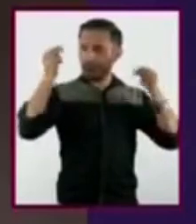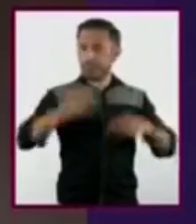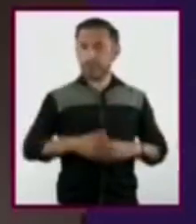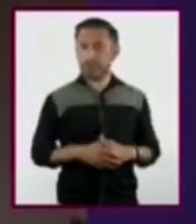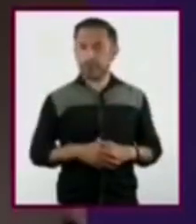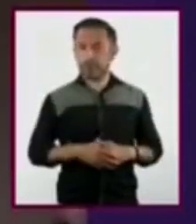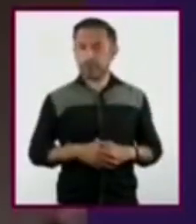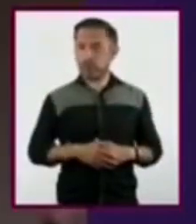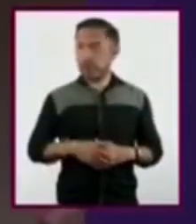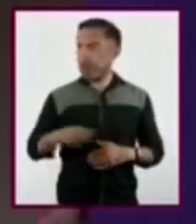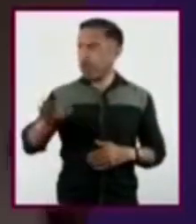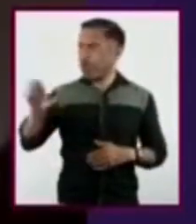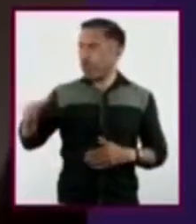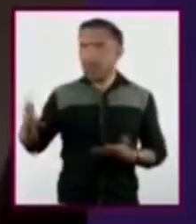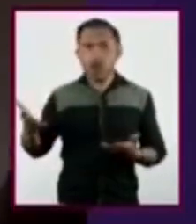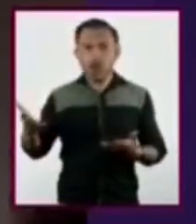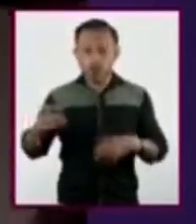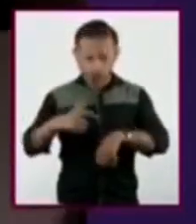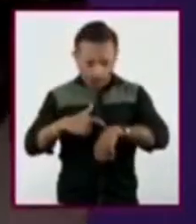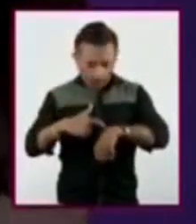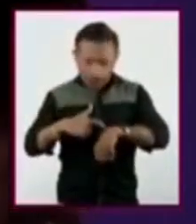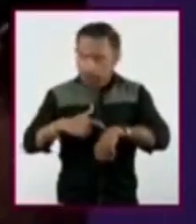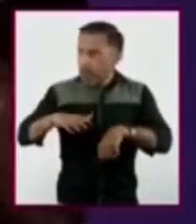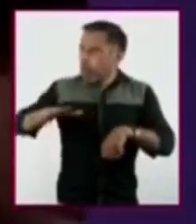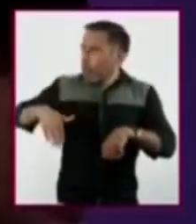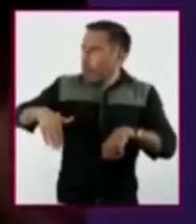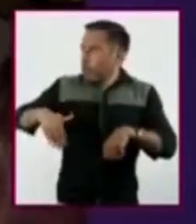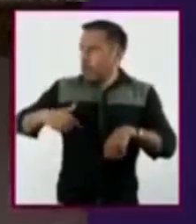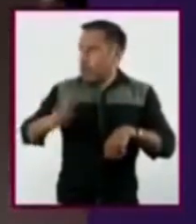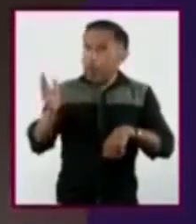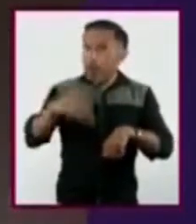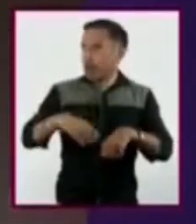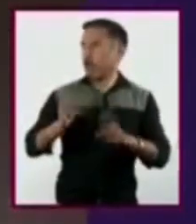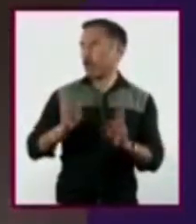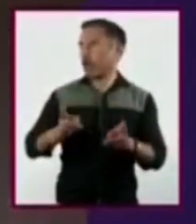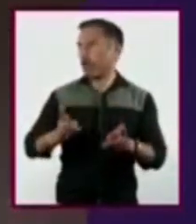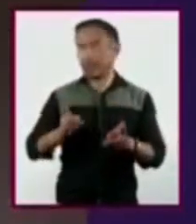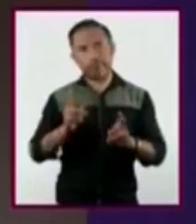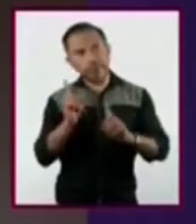Hey, it's late. Come on, let's hurry up. Yeah, let's go.